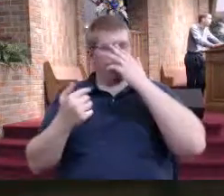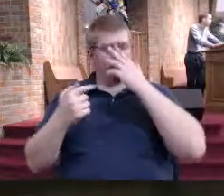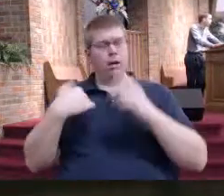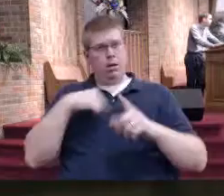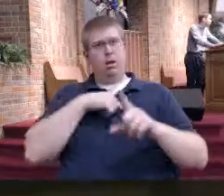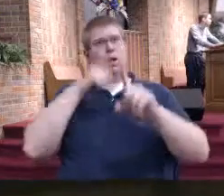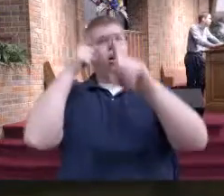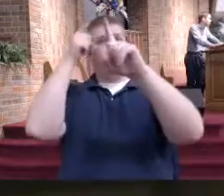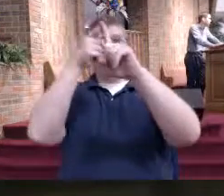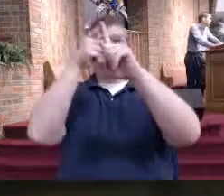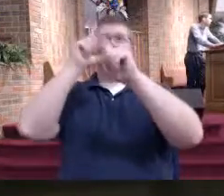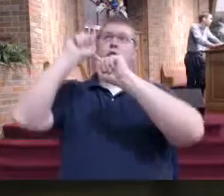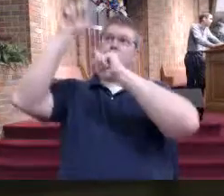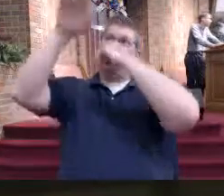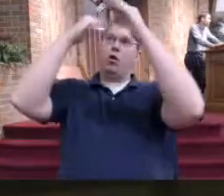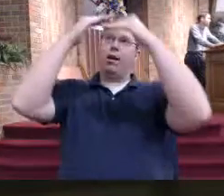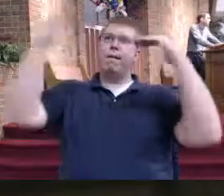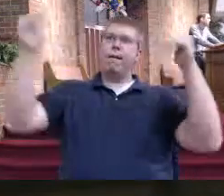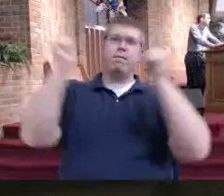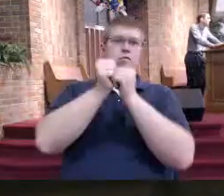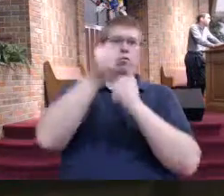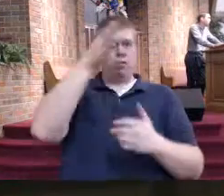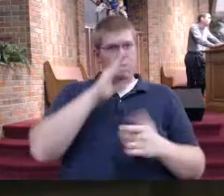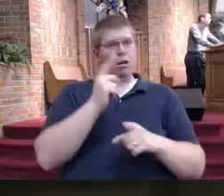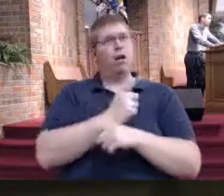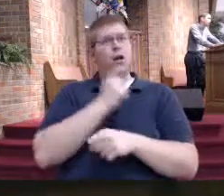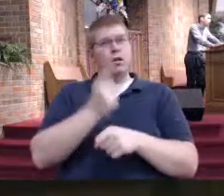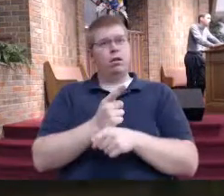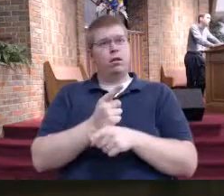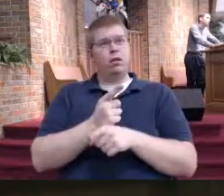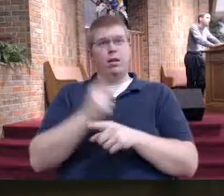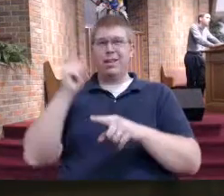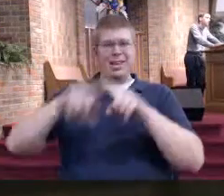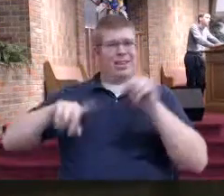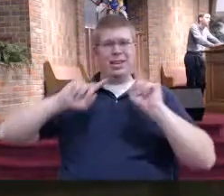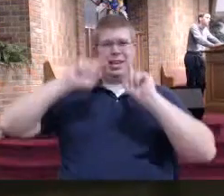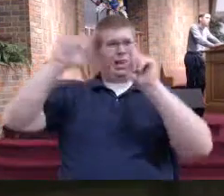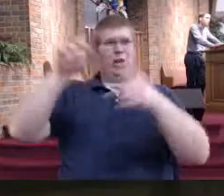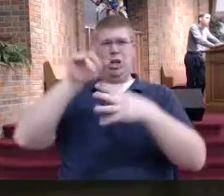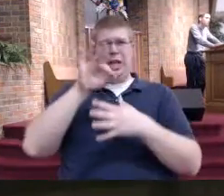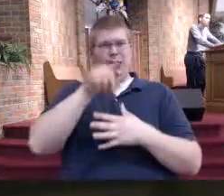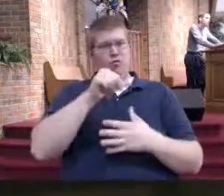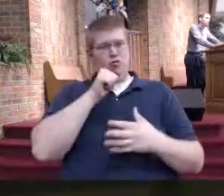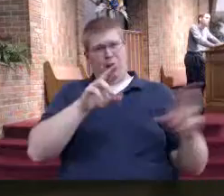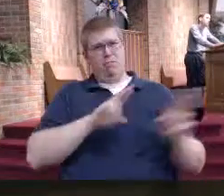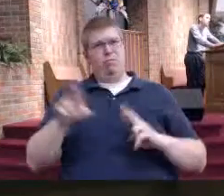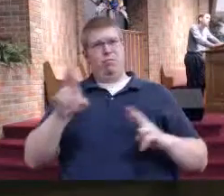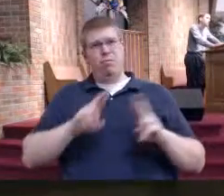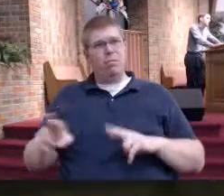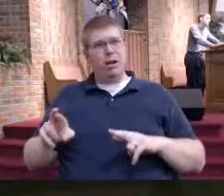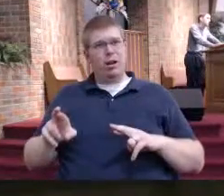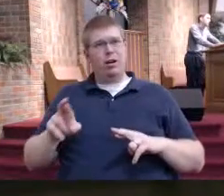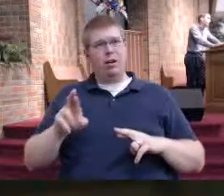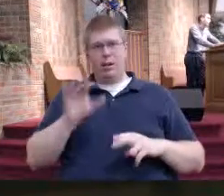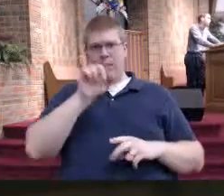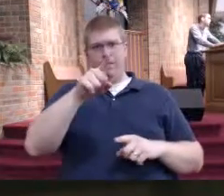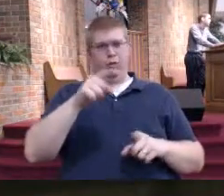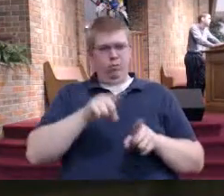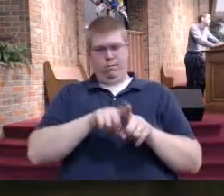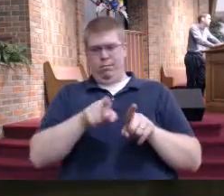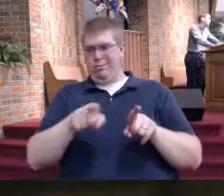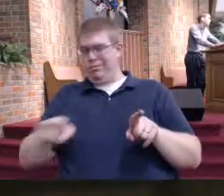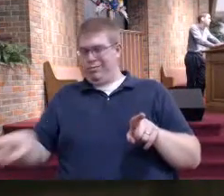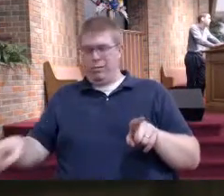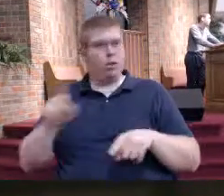goal unless you're prepared, unless you're staying on track, unless you're doing the things that that God wants you to